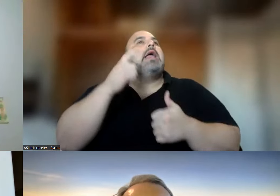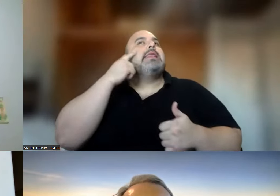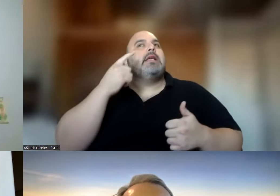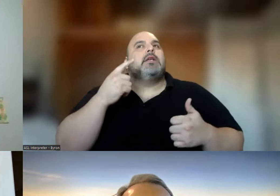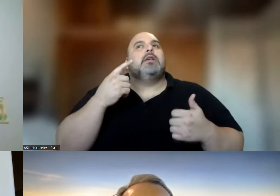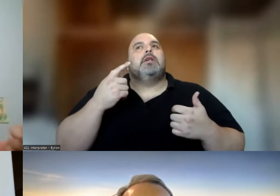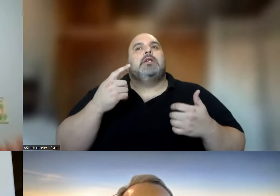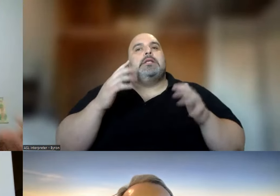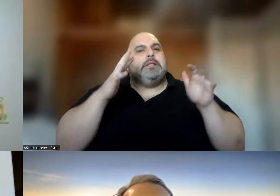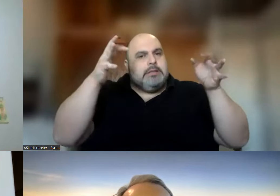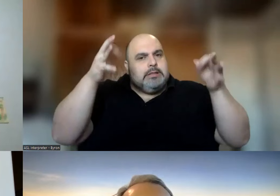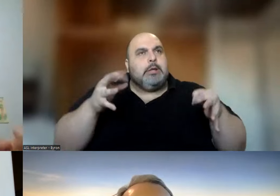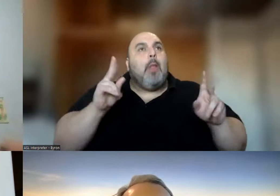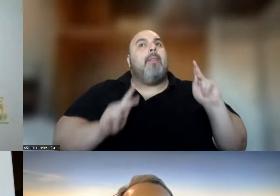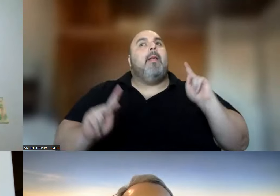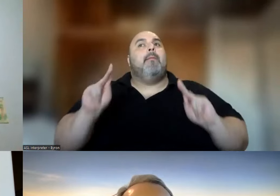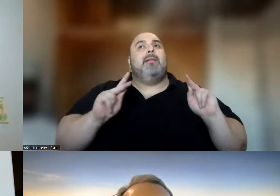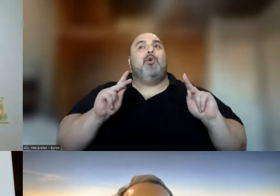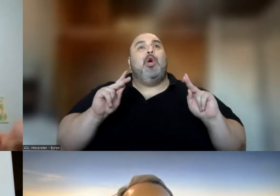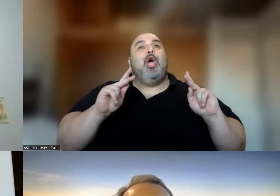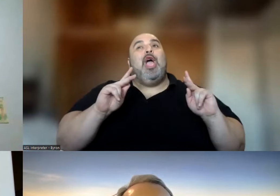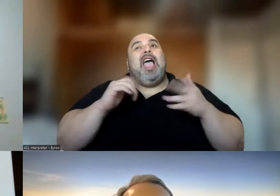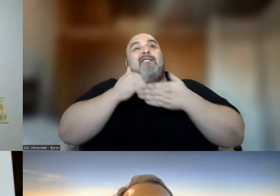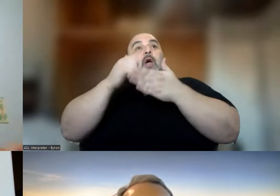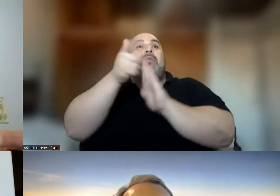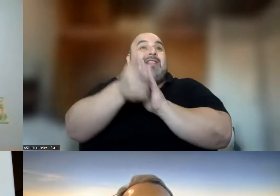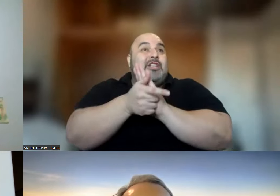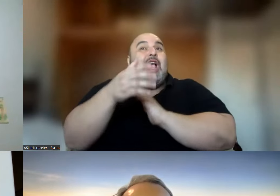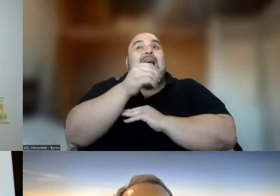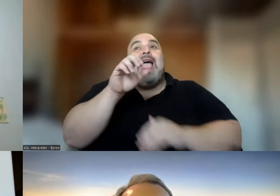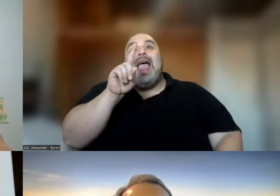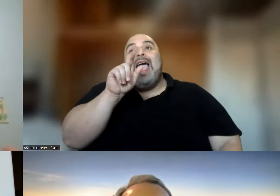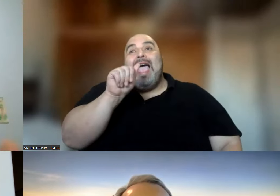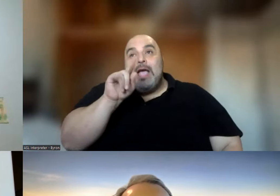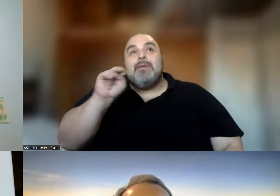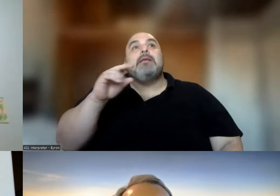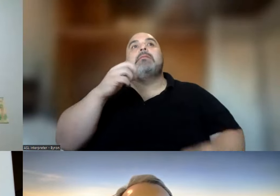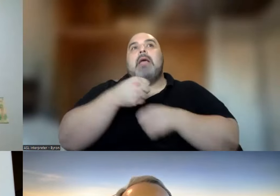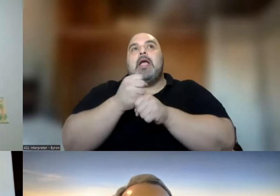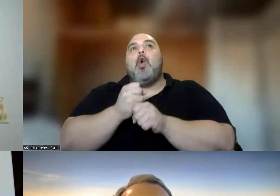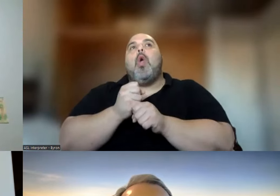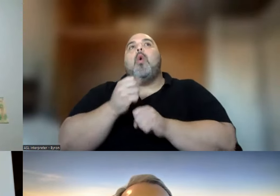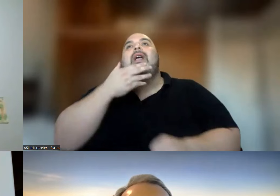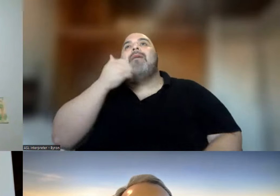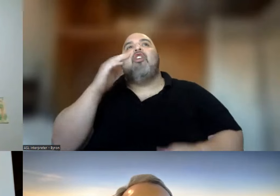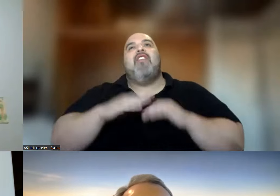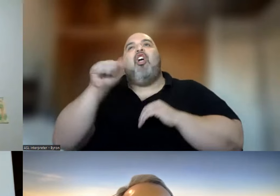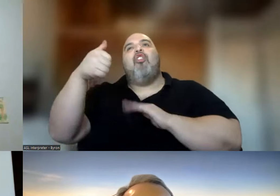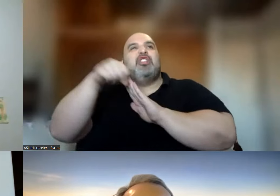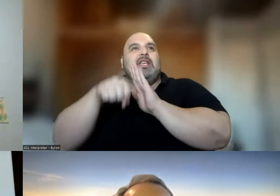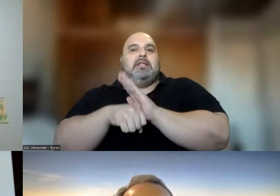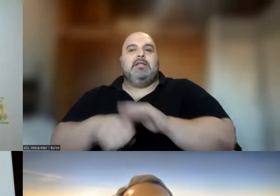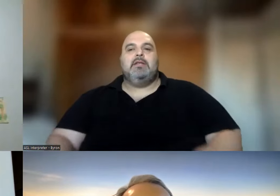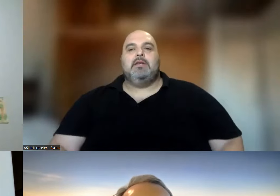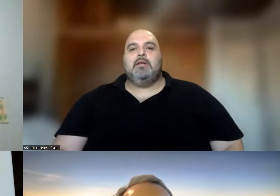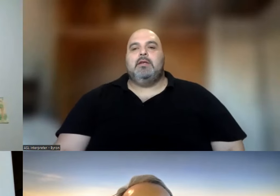that people have helped the legislature and the administration make, we're better off than some other states. Derek,